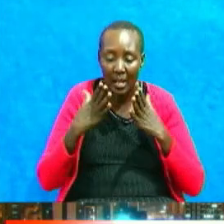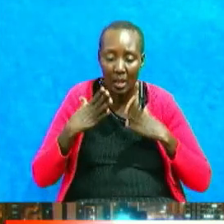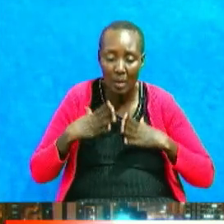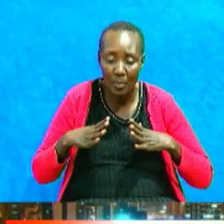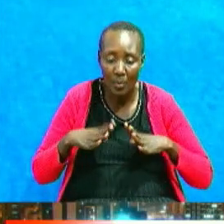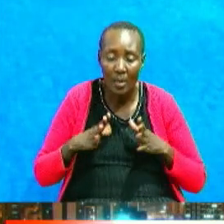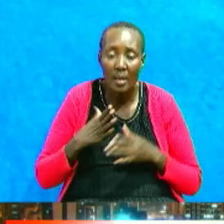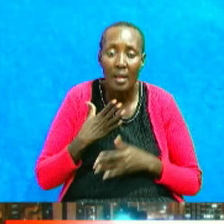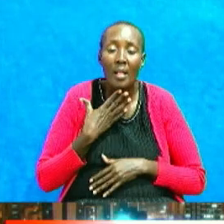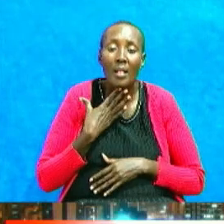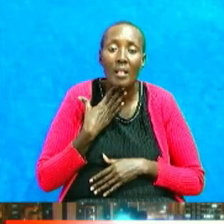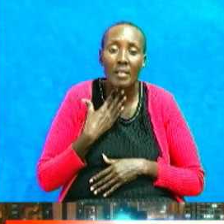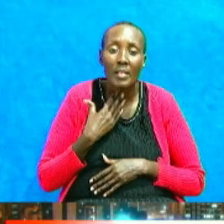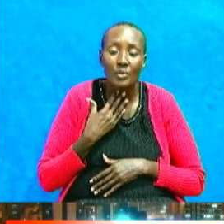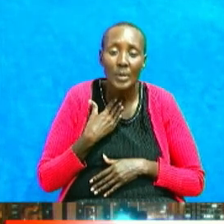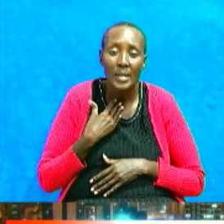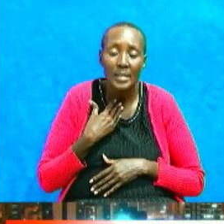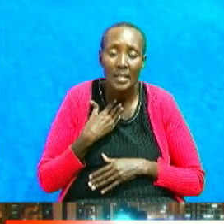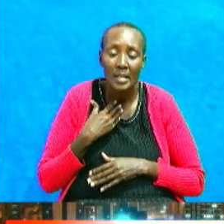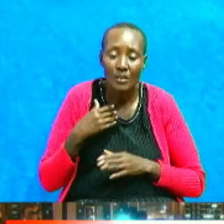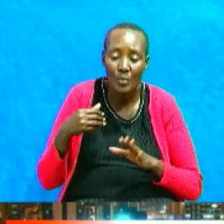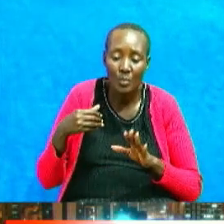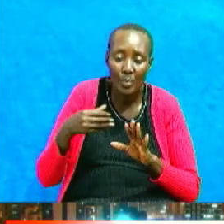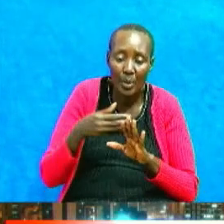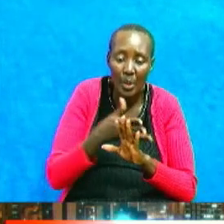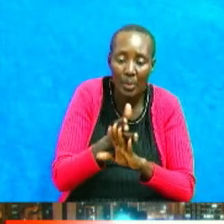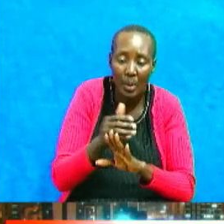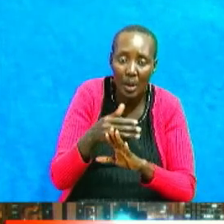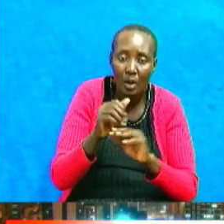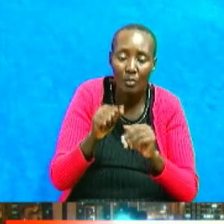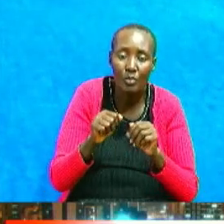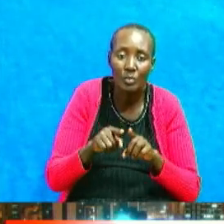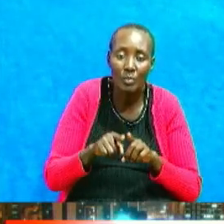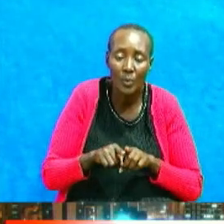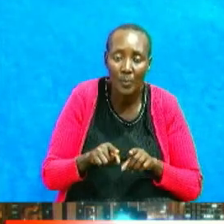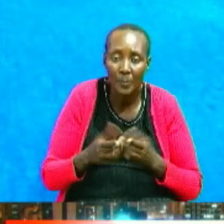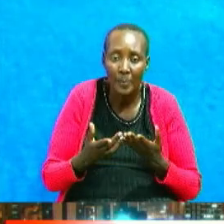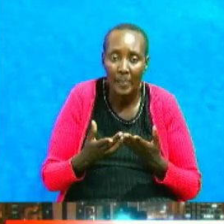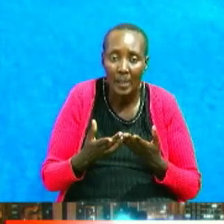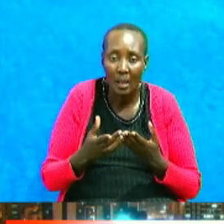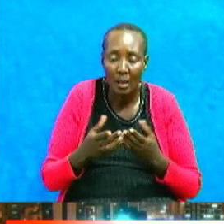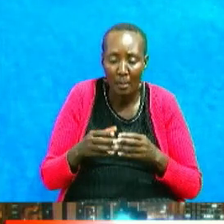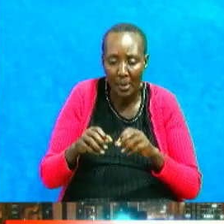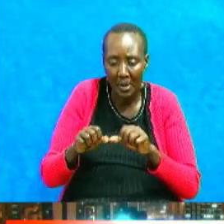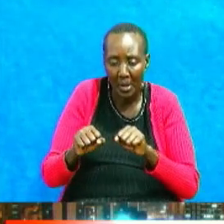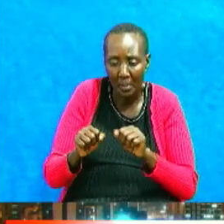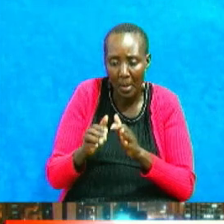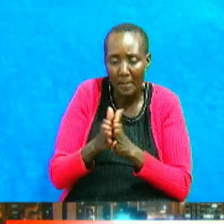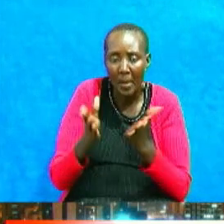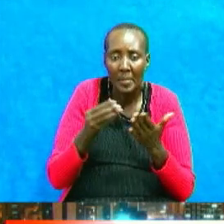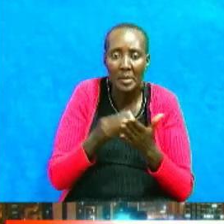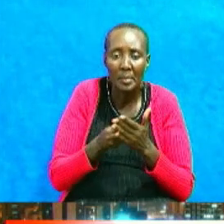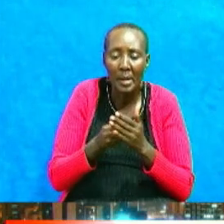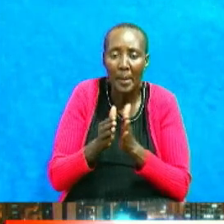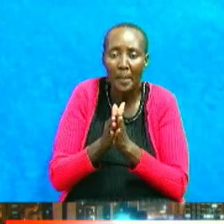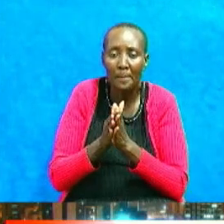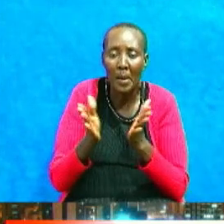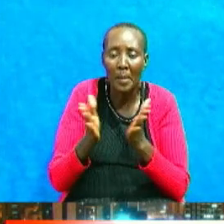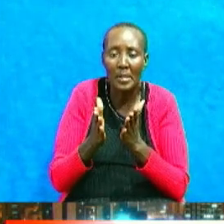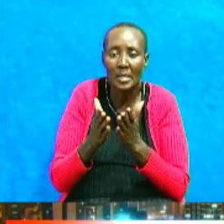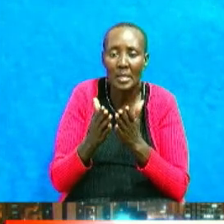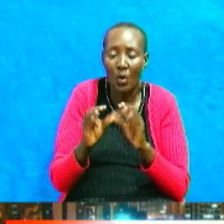want to connive so that they can be able to take away public money, public property,